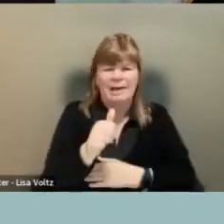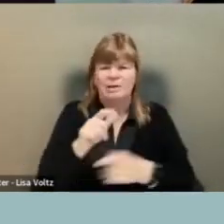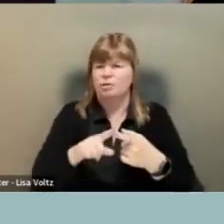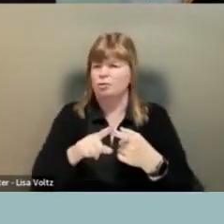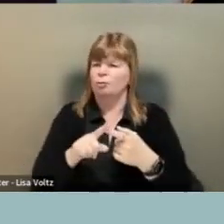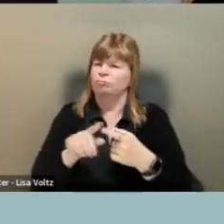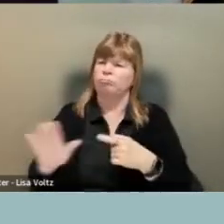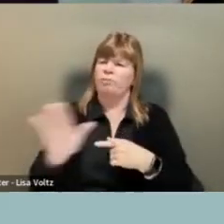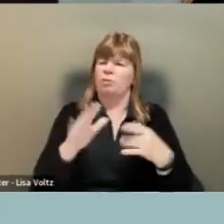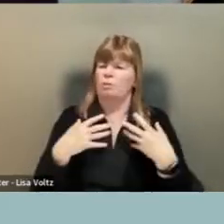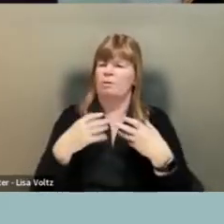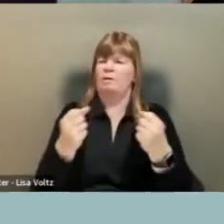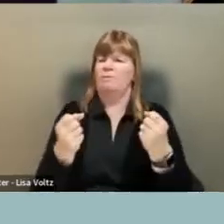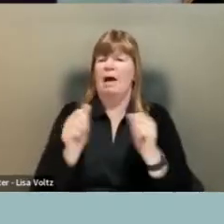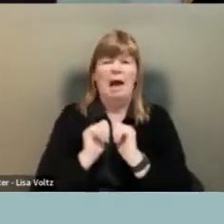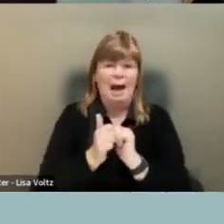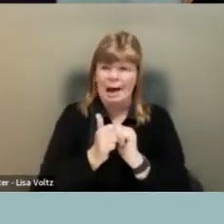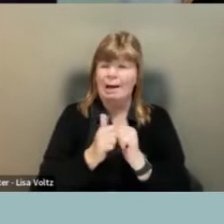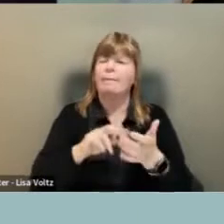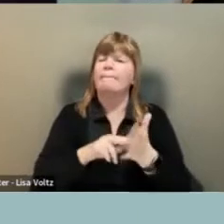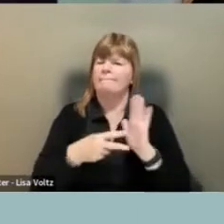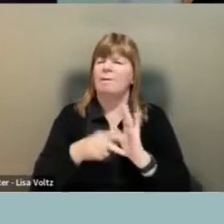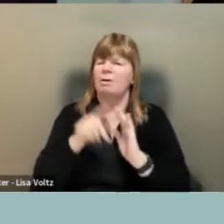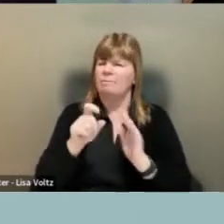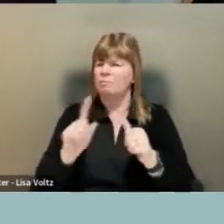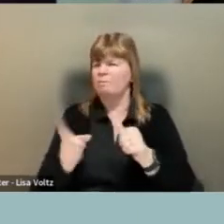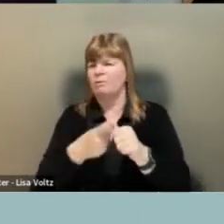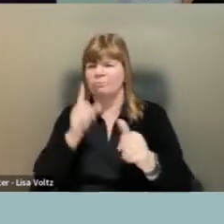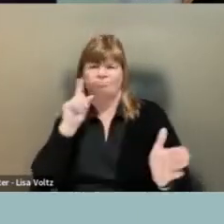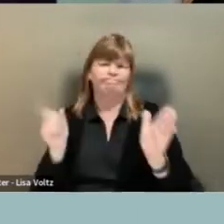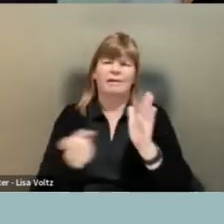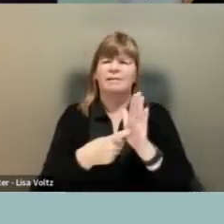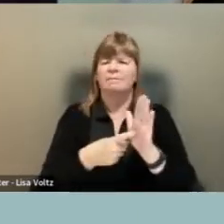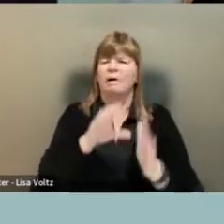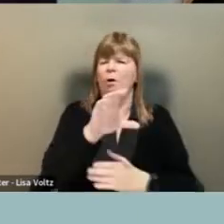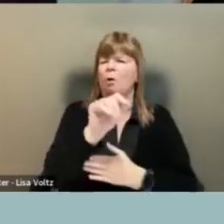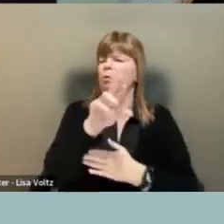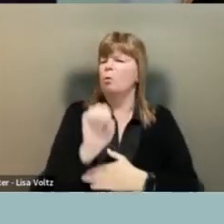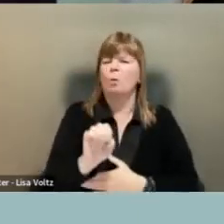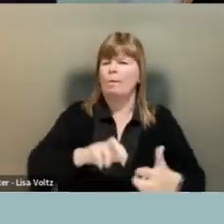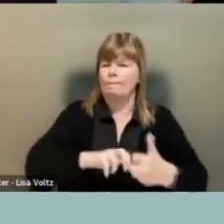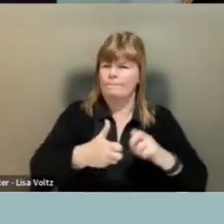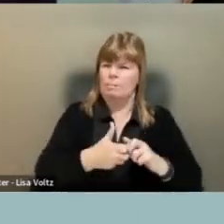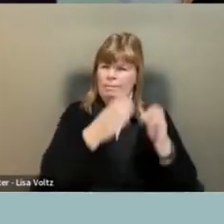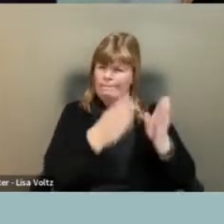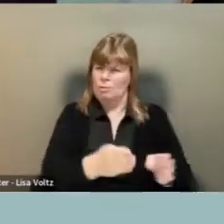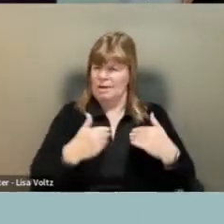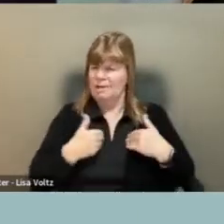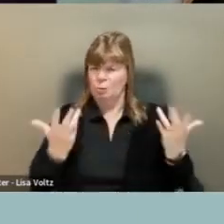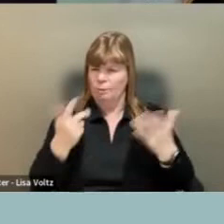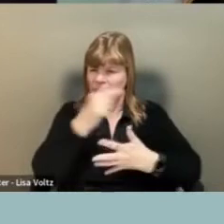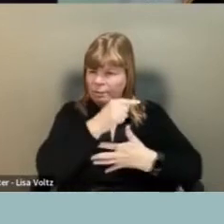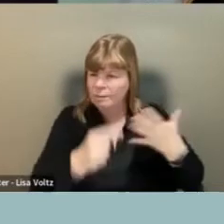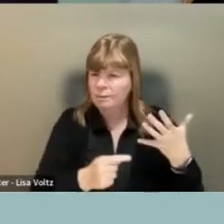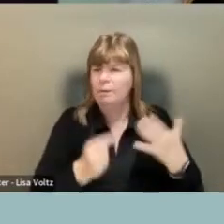remove. And so to do that, you really have to have identified the core issue that an individual is experiencing